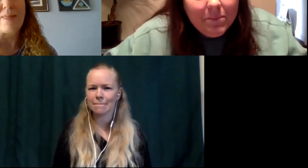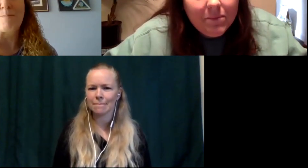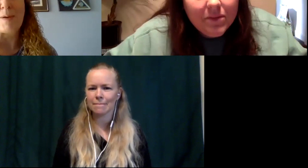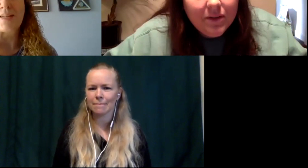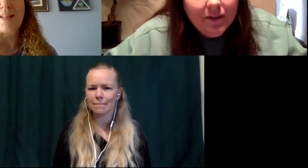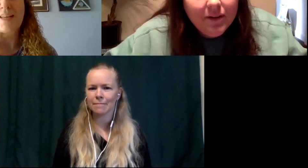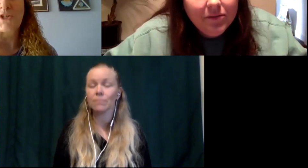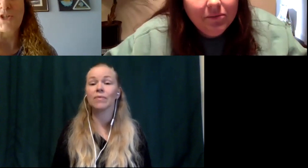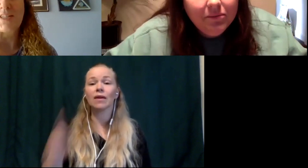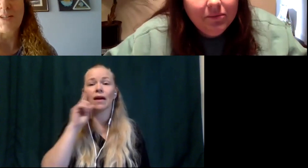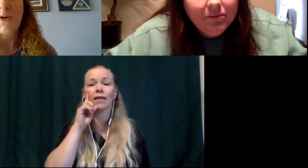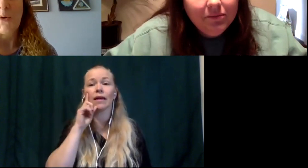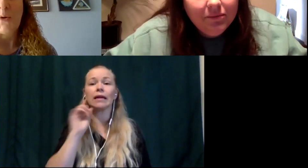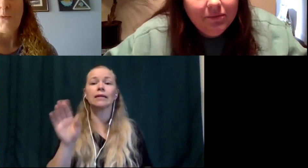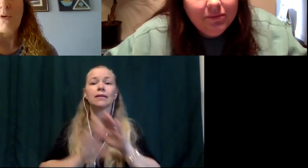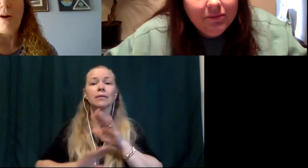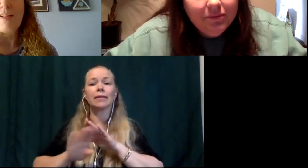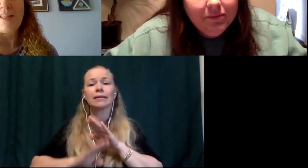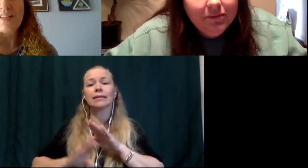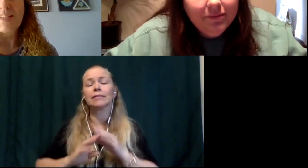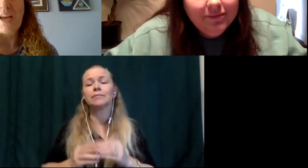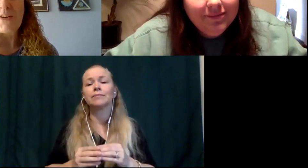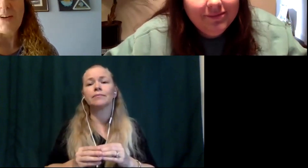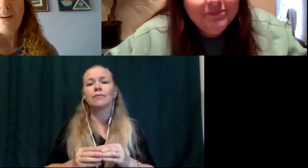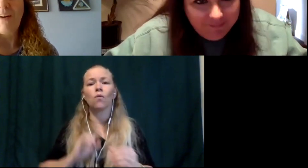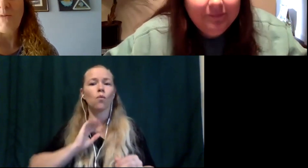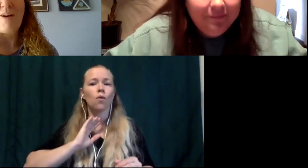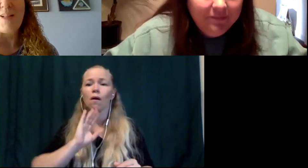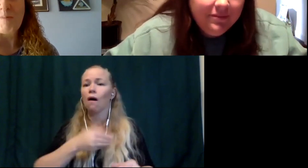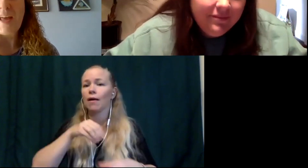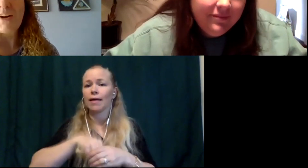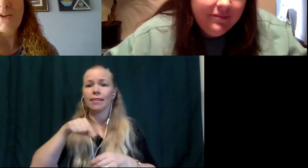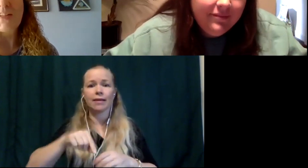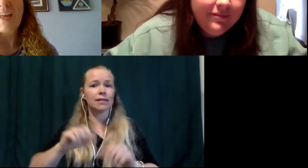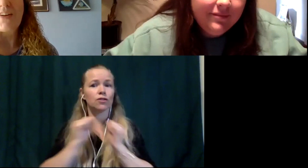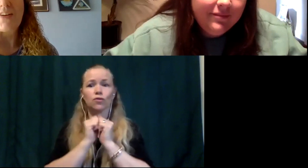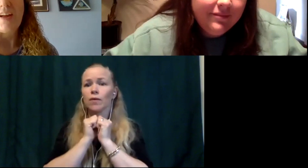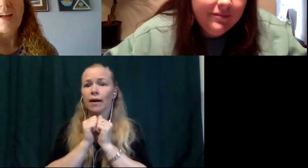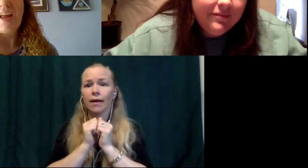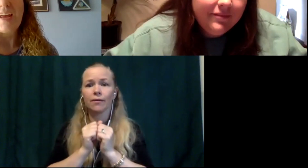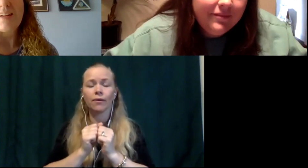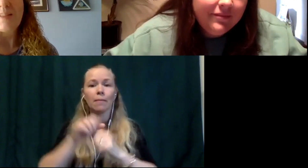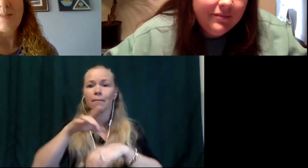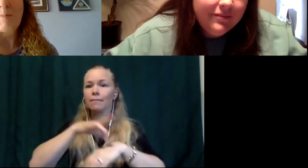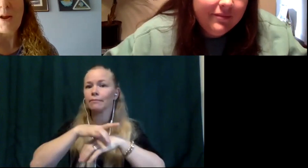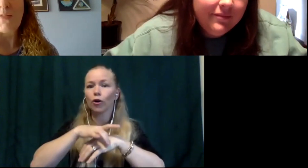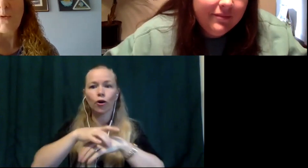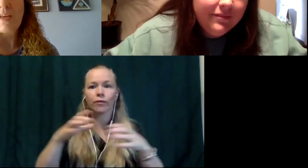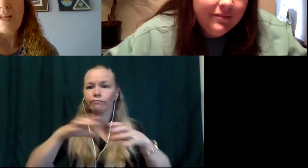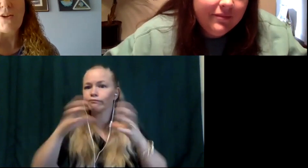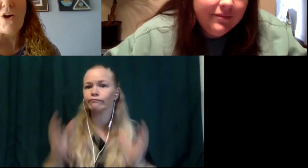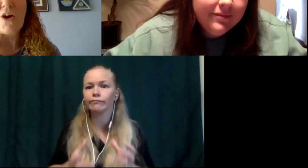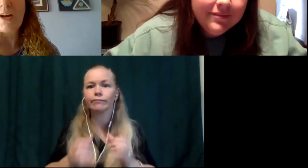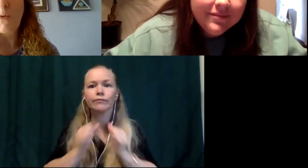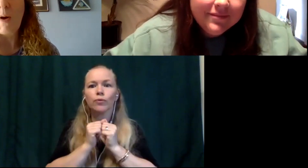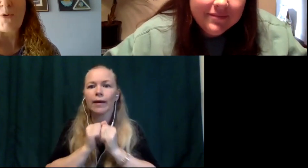I think basically it's just, we're all in this together. We're all on planet Earth together. And the better that we